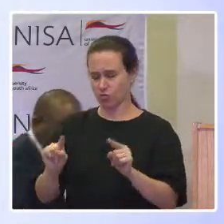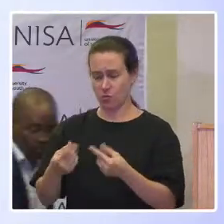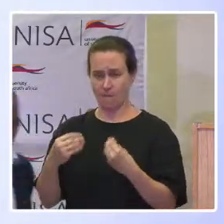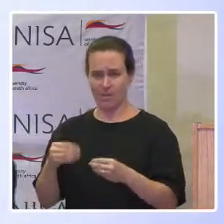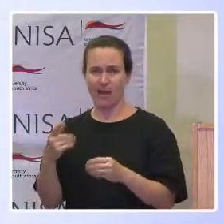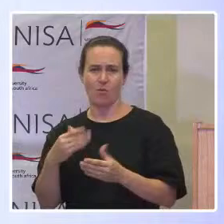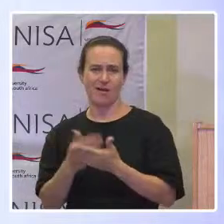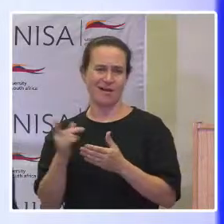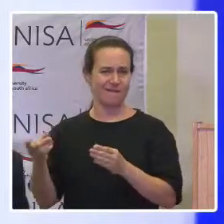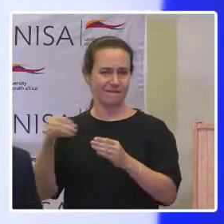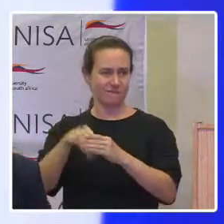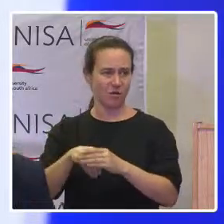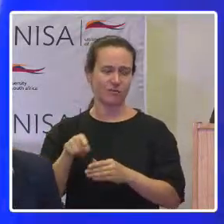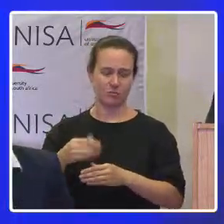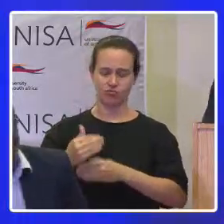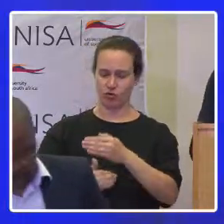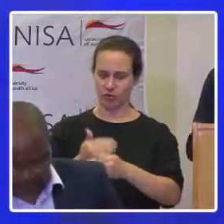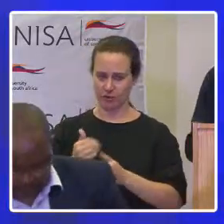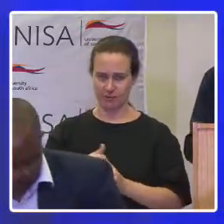process itself?